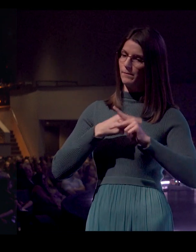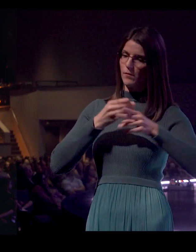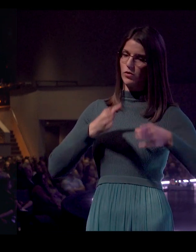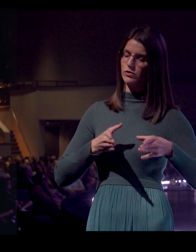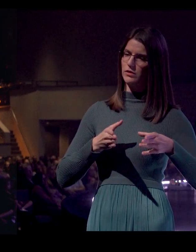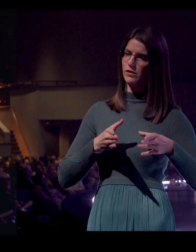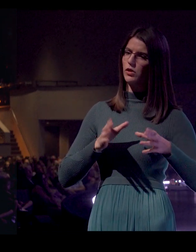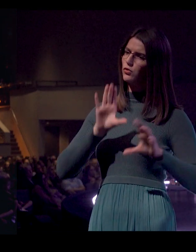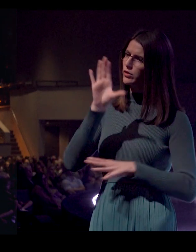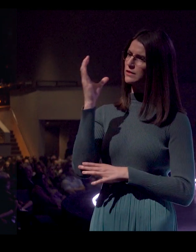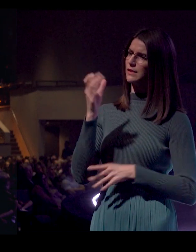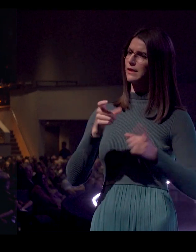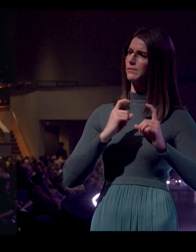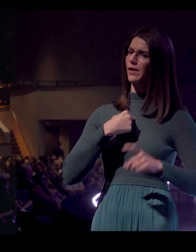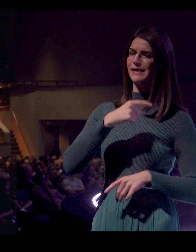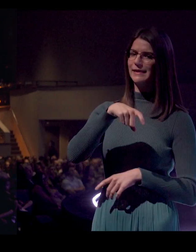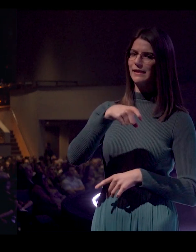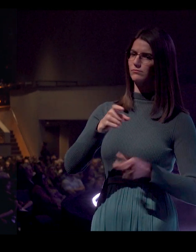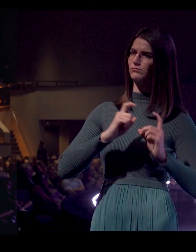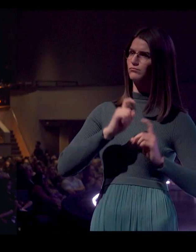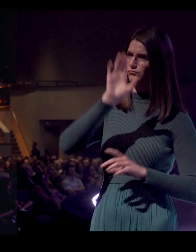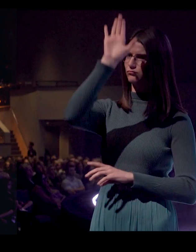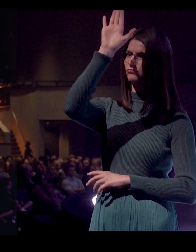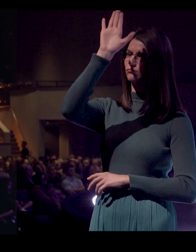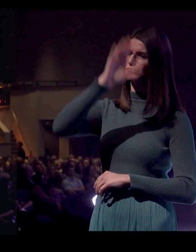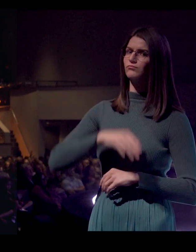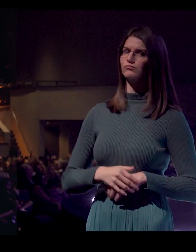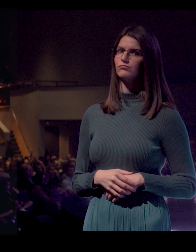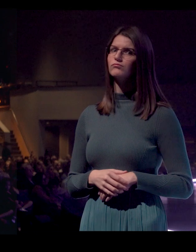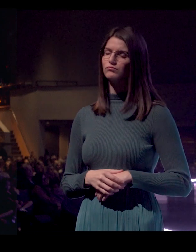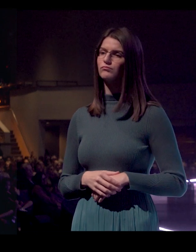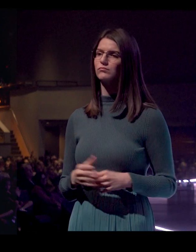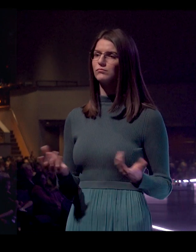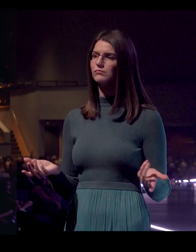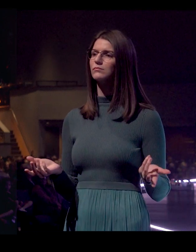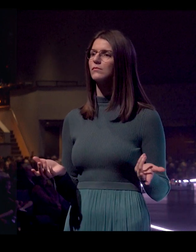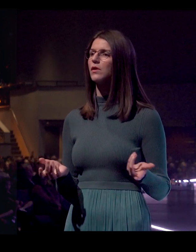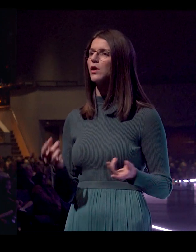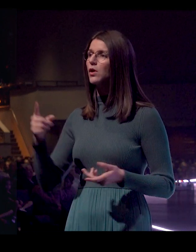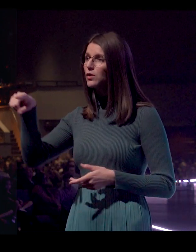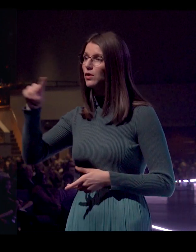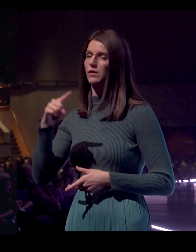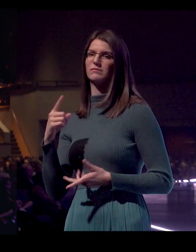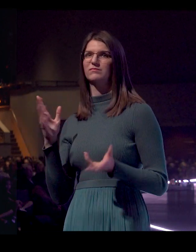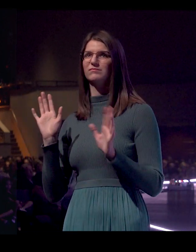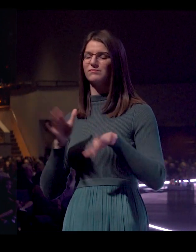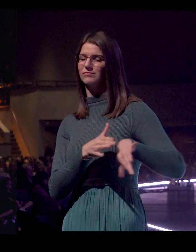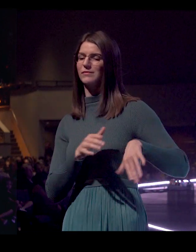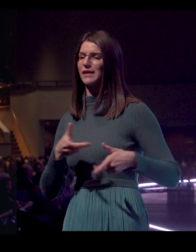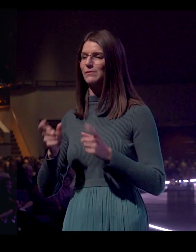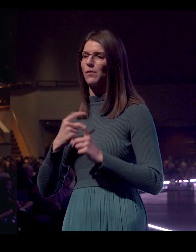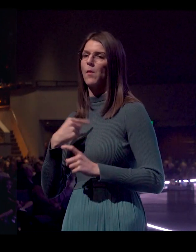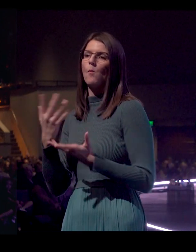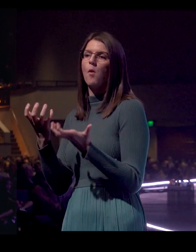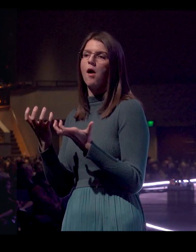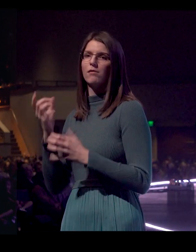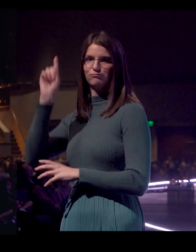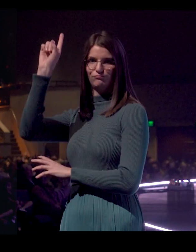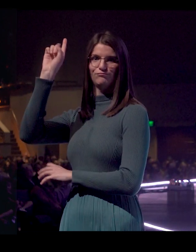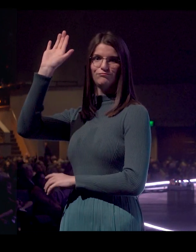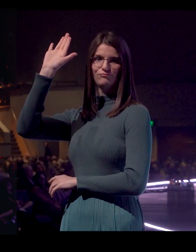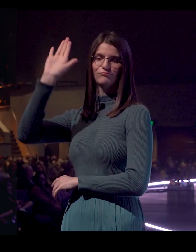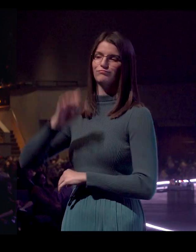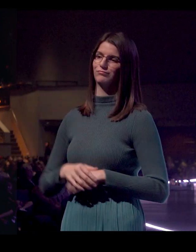need? Okay. How about those of you that say, give me something I want? Got it. I asked one woman on our staff, I